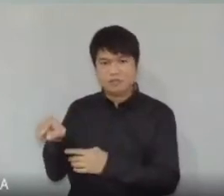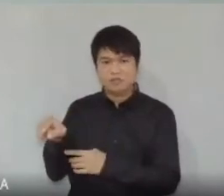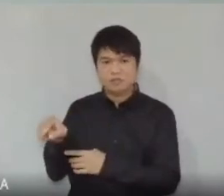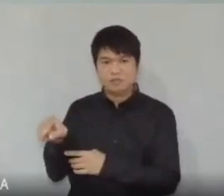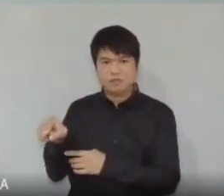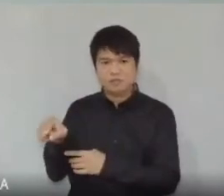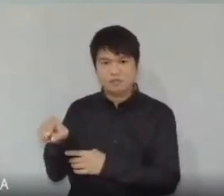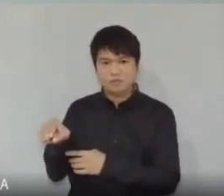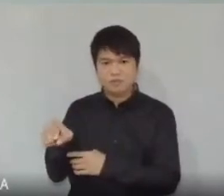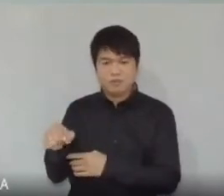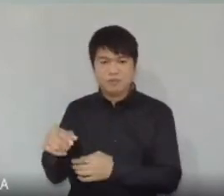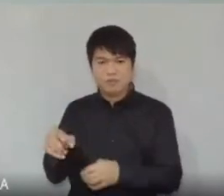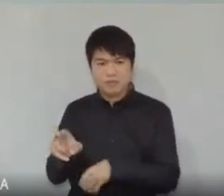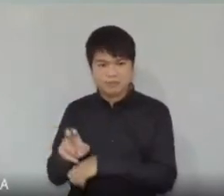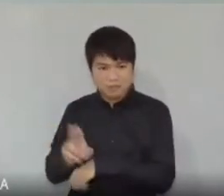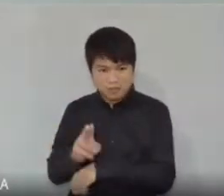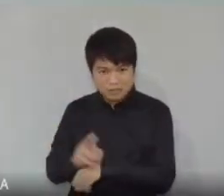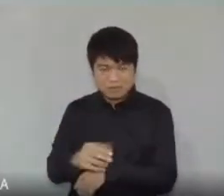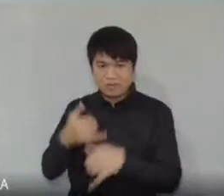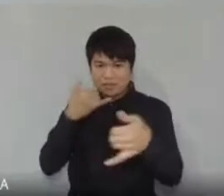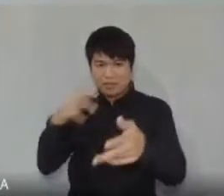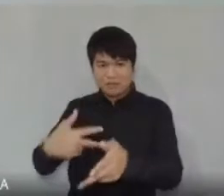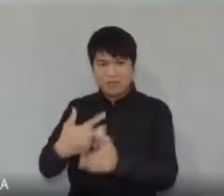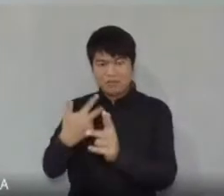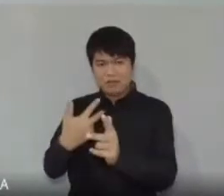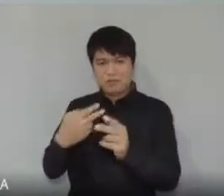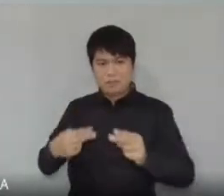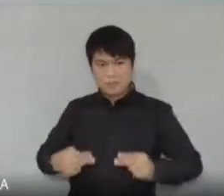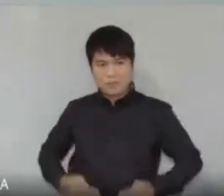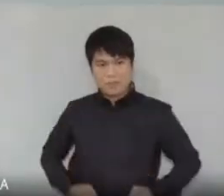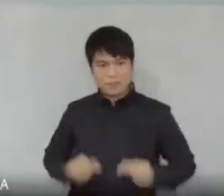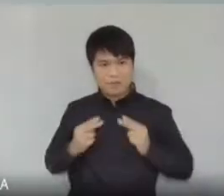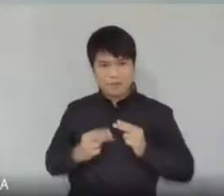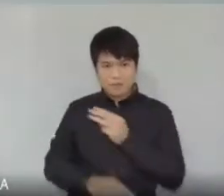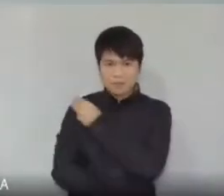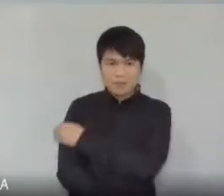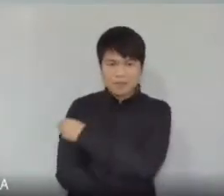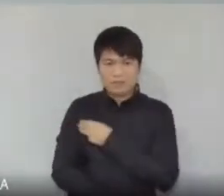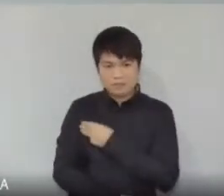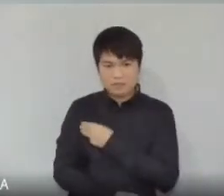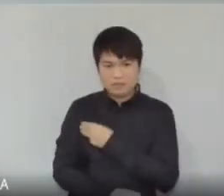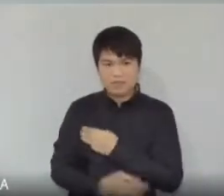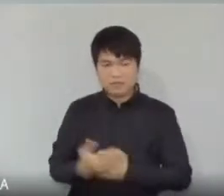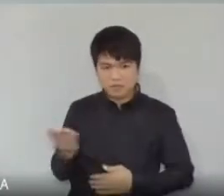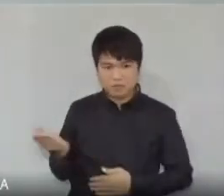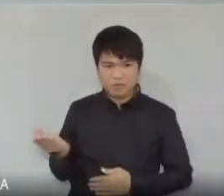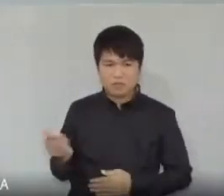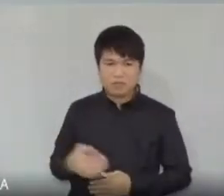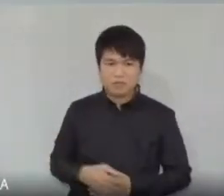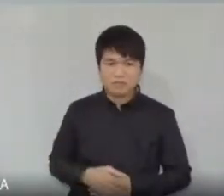and the expert in the Northern Mindanao Medical Center in Cagayan de Oro is